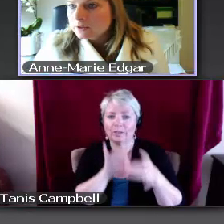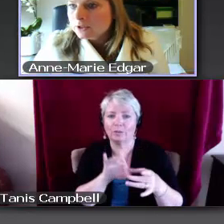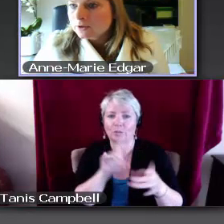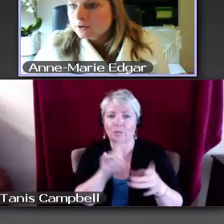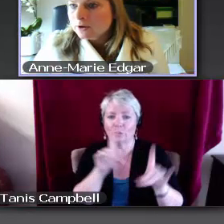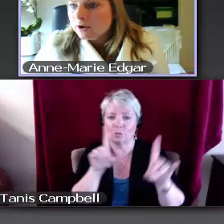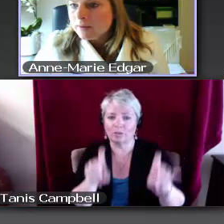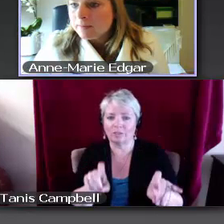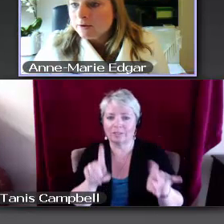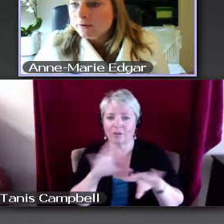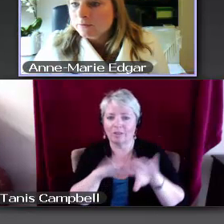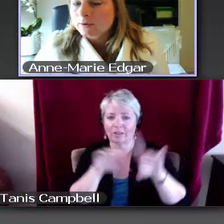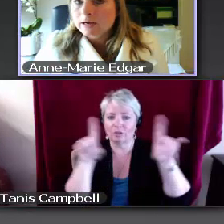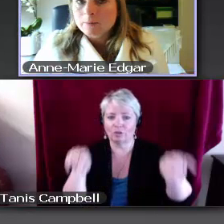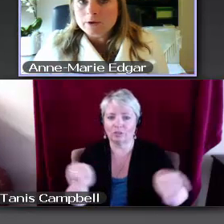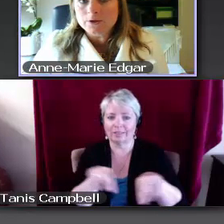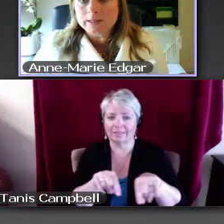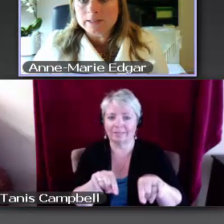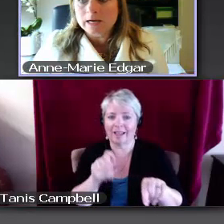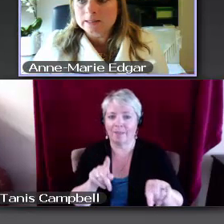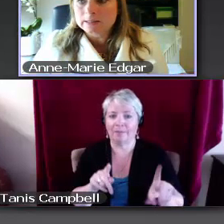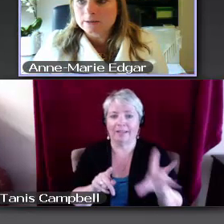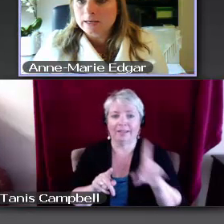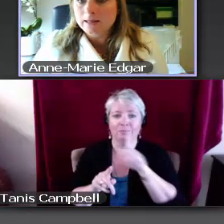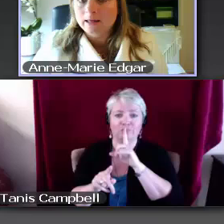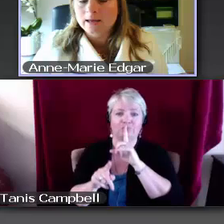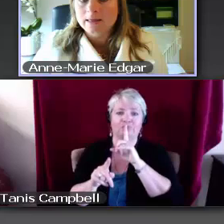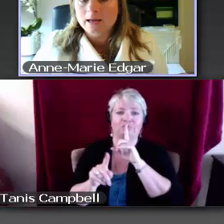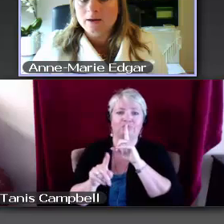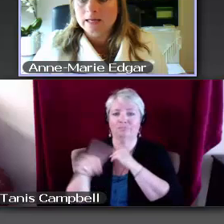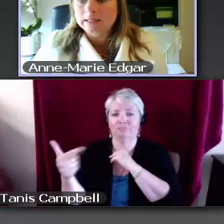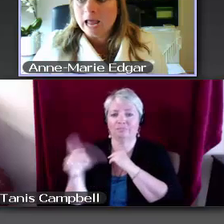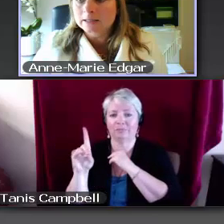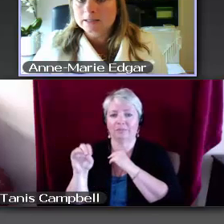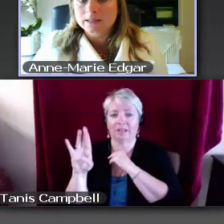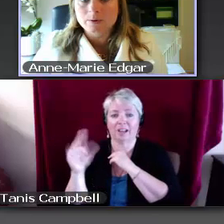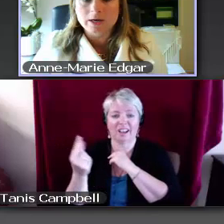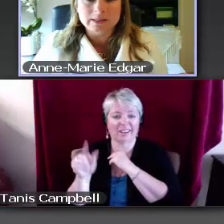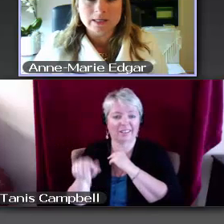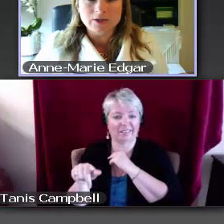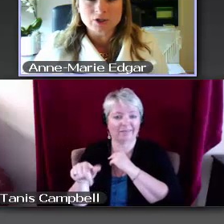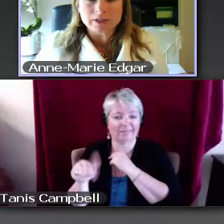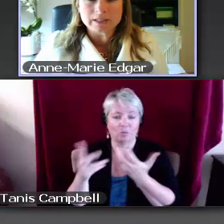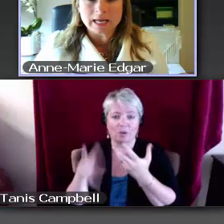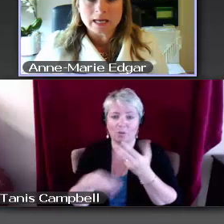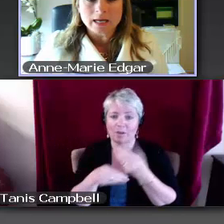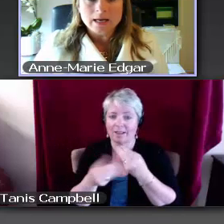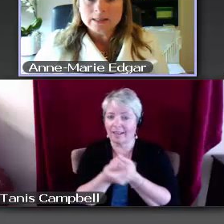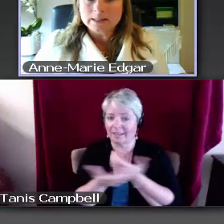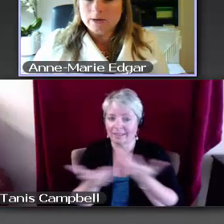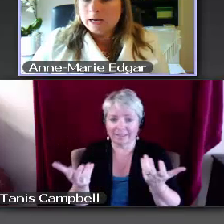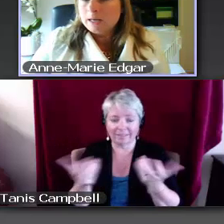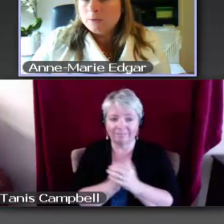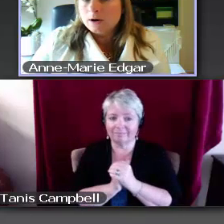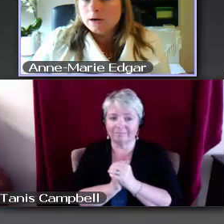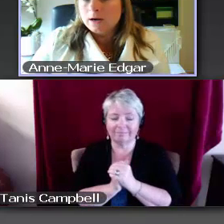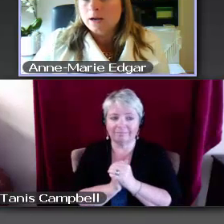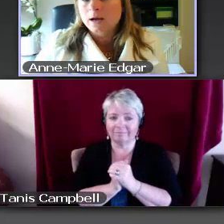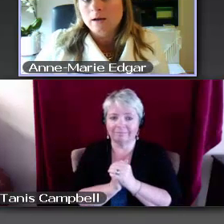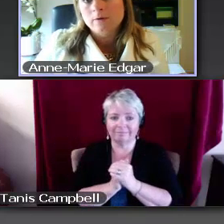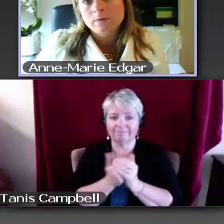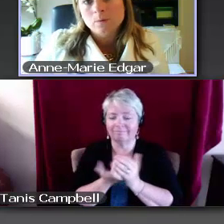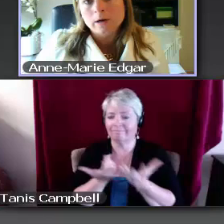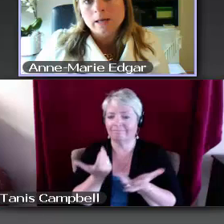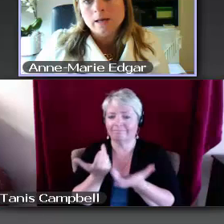also, I will turn off my microphone, and I'm wondering, Doug, is there anything that you'd like to add to the presentation today? Is there any